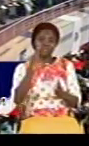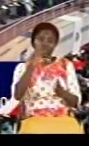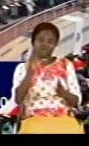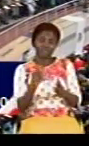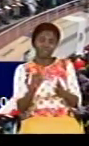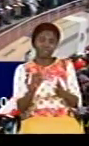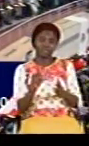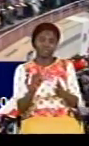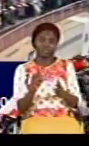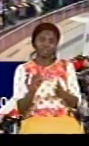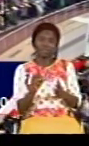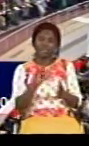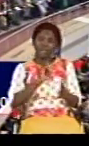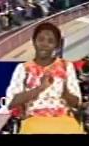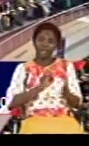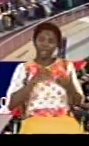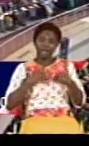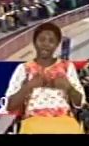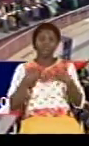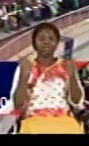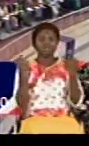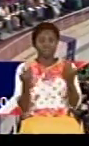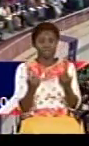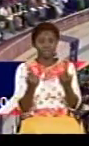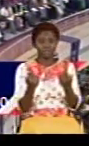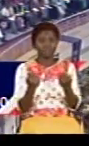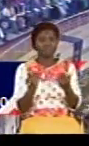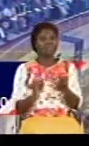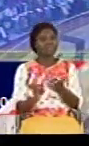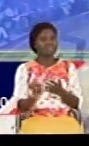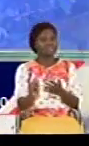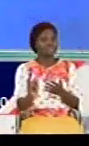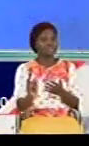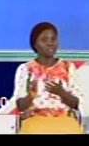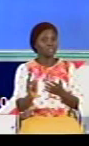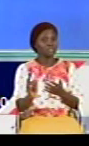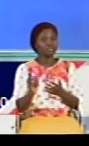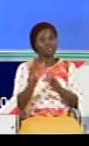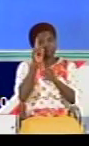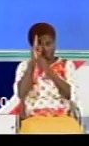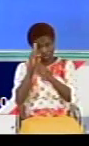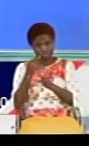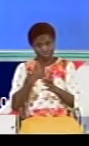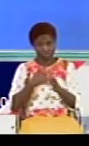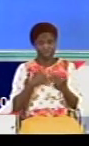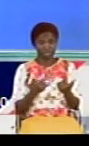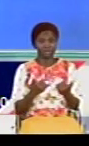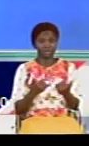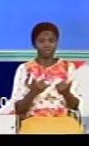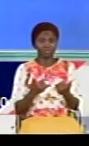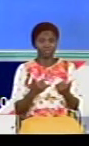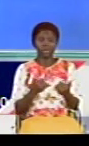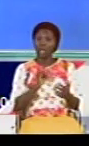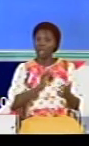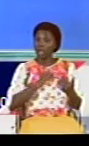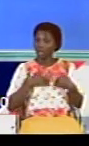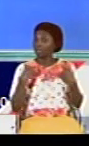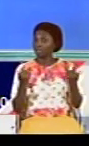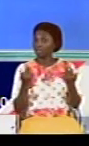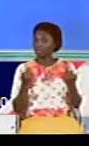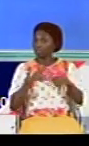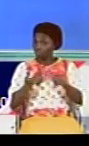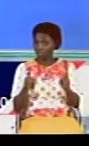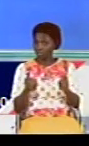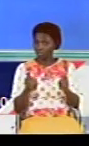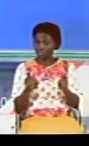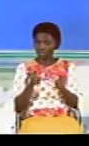I have sinned, yet honor me now. I have sinned, yet honor